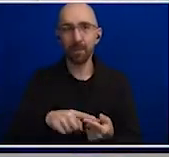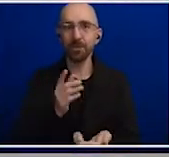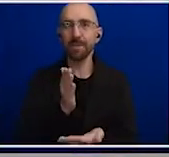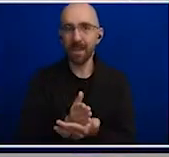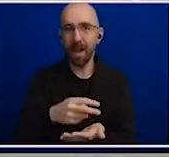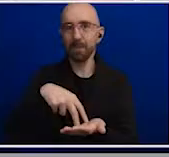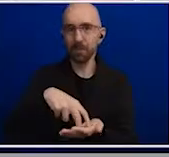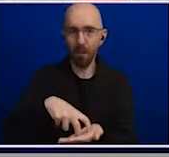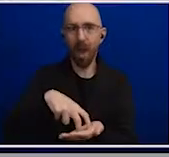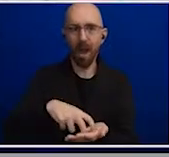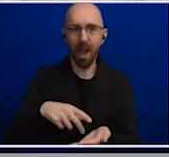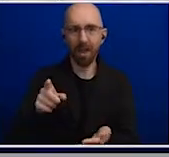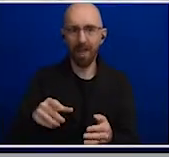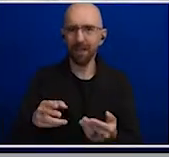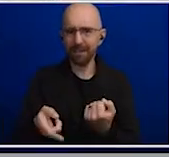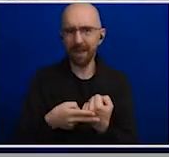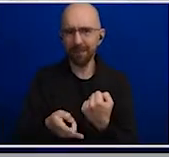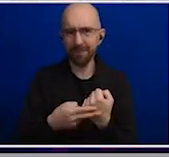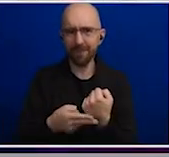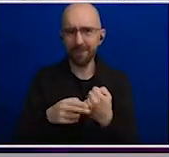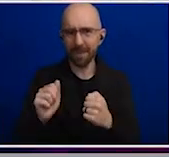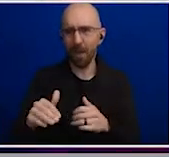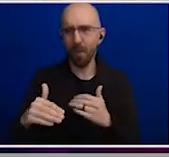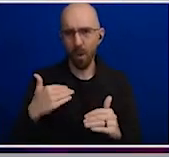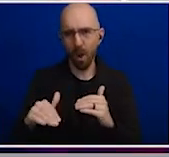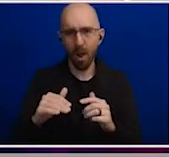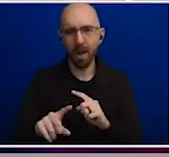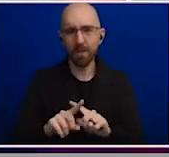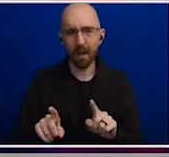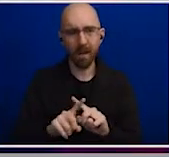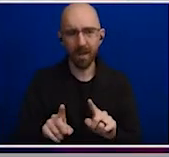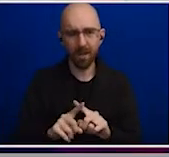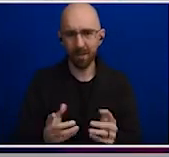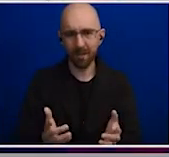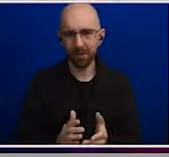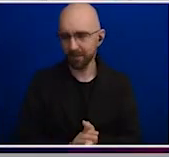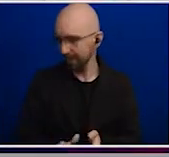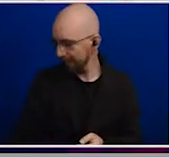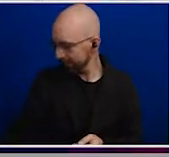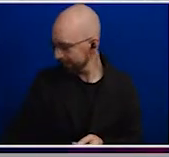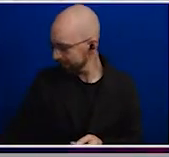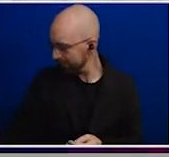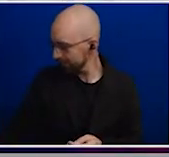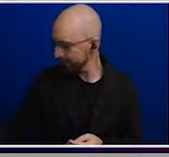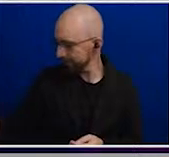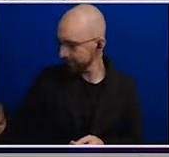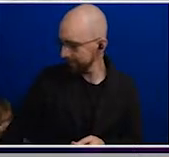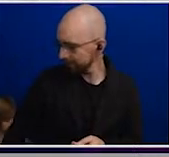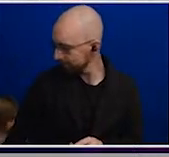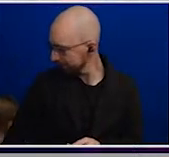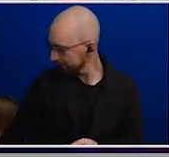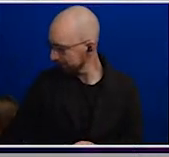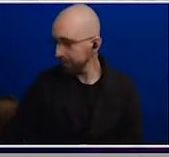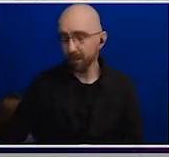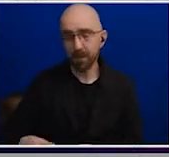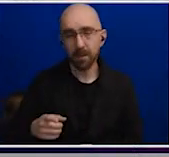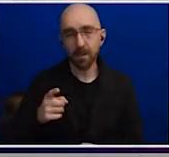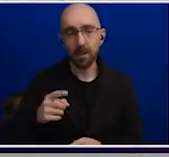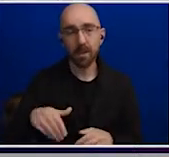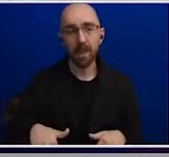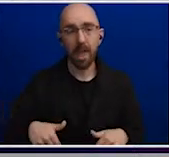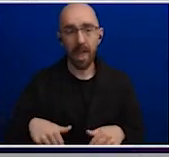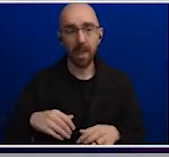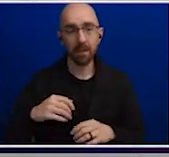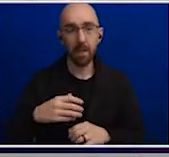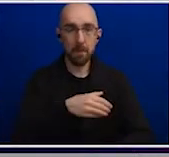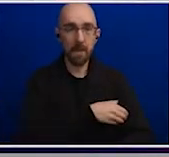your legs, so you can walk. But it's just every time you move your legs, of course your muscles expand and whatnot.